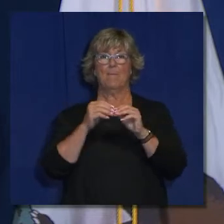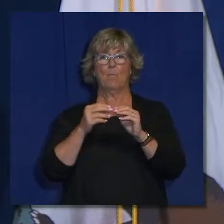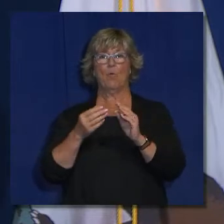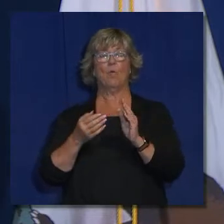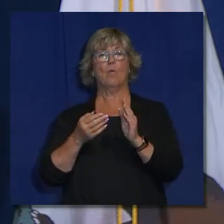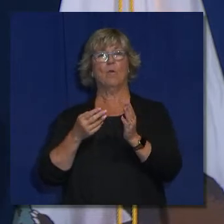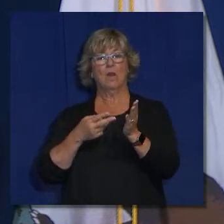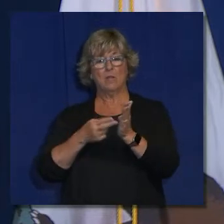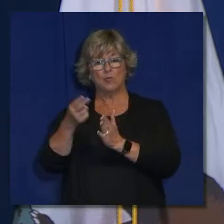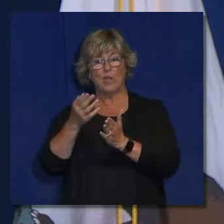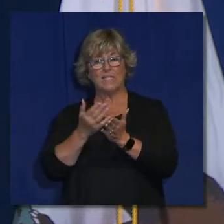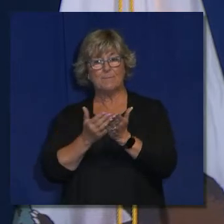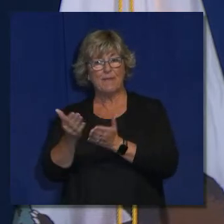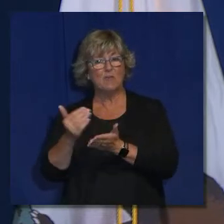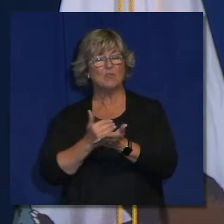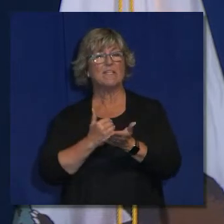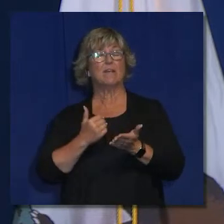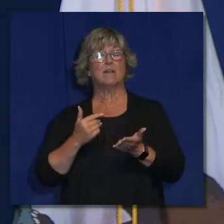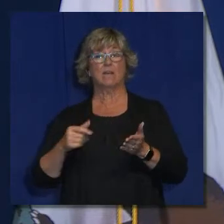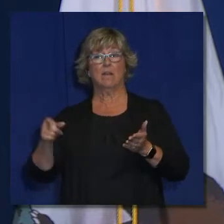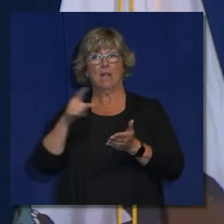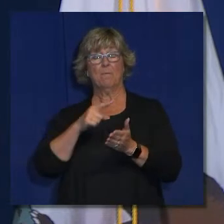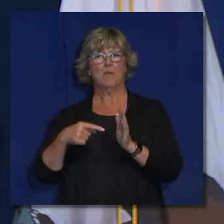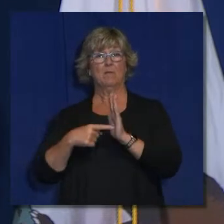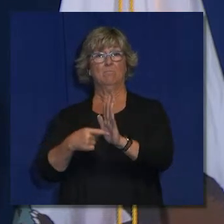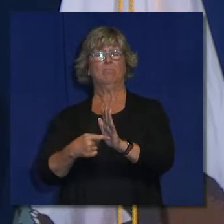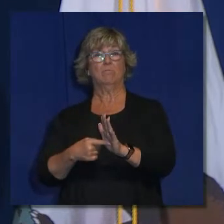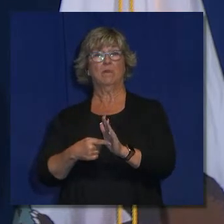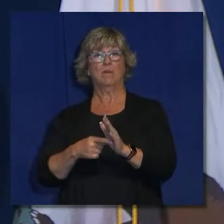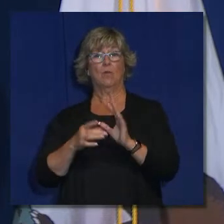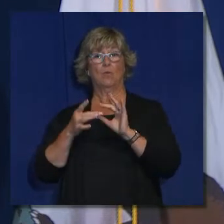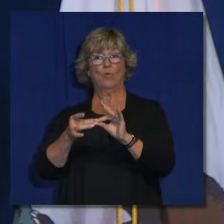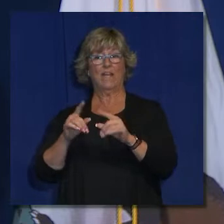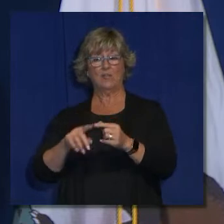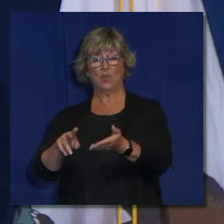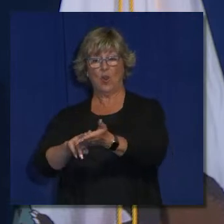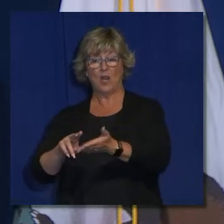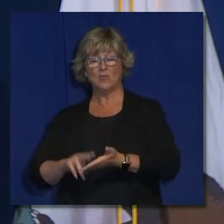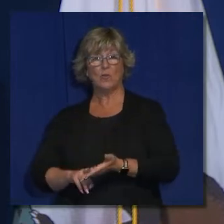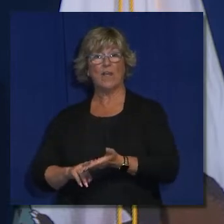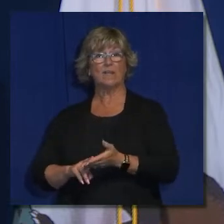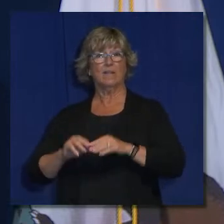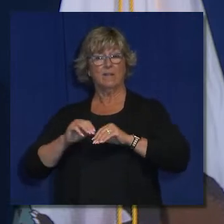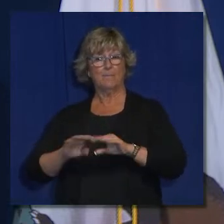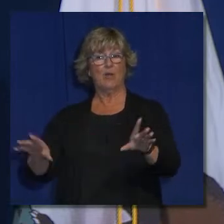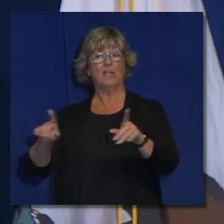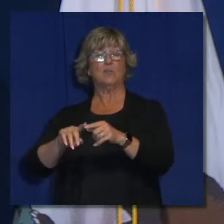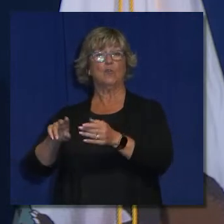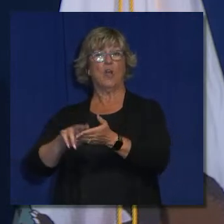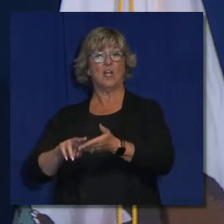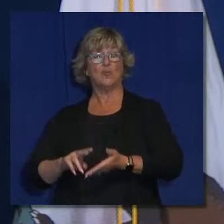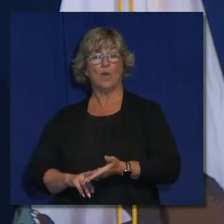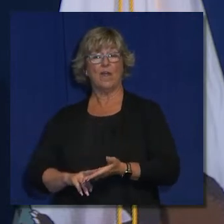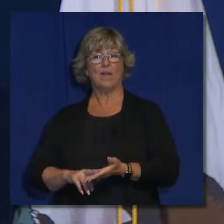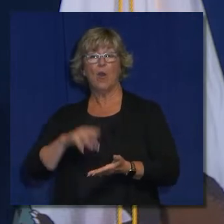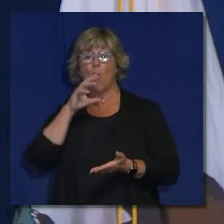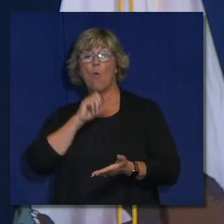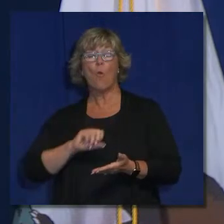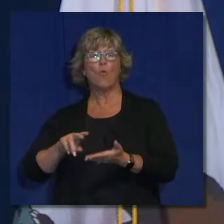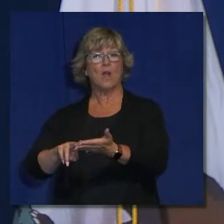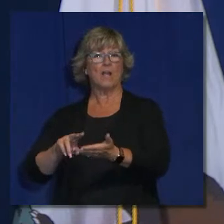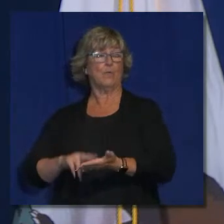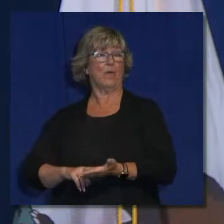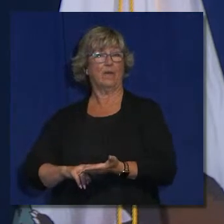transparency, reforms that also I know many of you have highlighted in terms of contracting and putting out to contract, old contracts that we